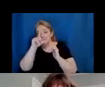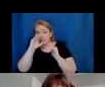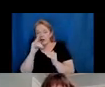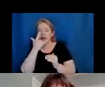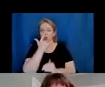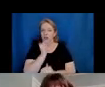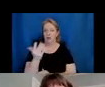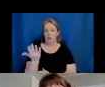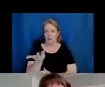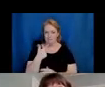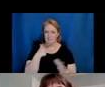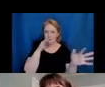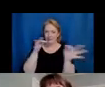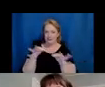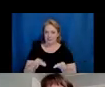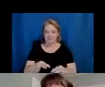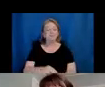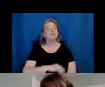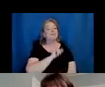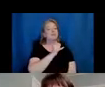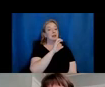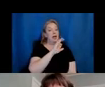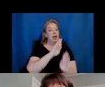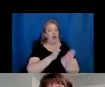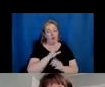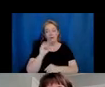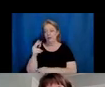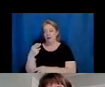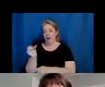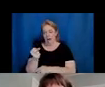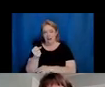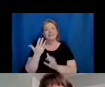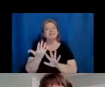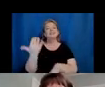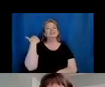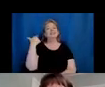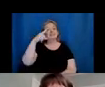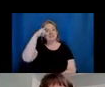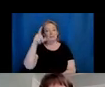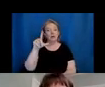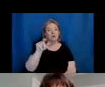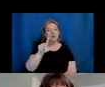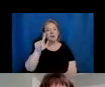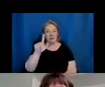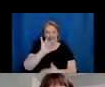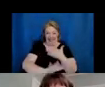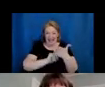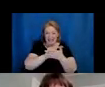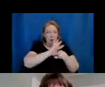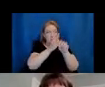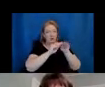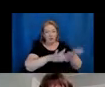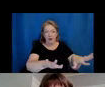presentation. The James Castle House and HAHS launched this virtual road trip in the summer of 2021, a time when travel was limited due to